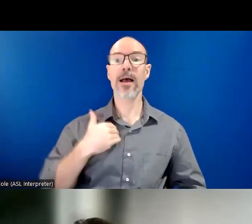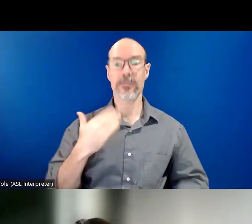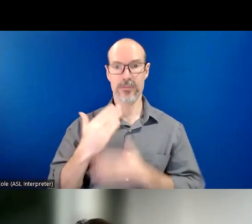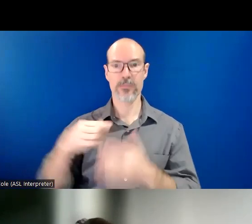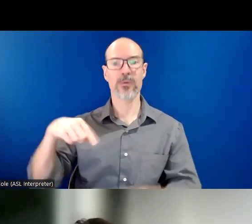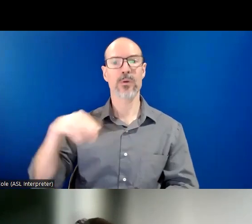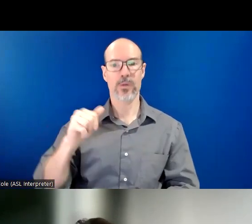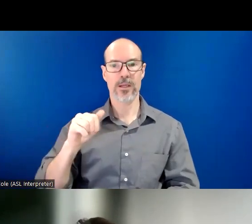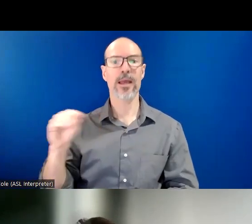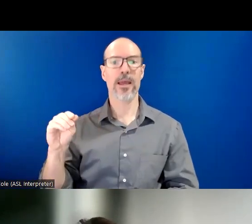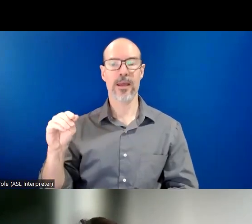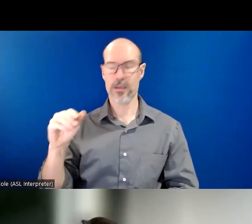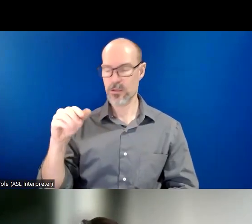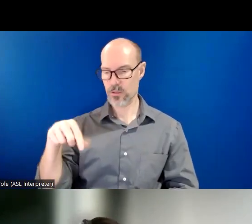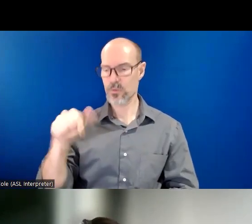box that I can read out.